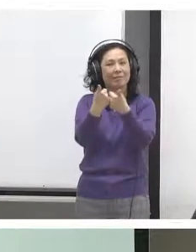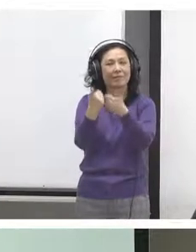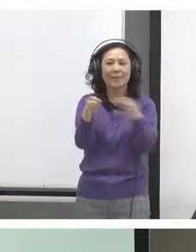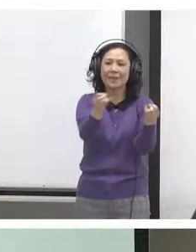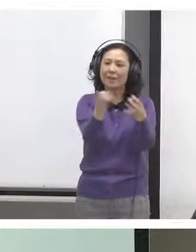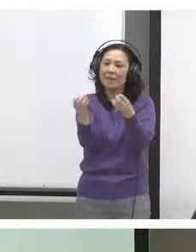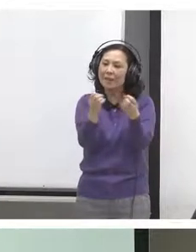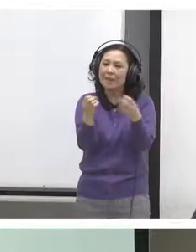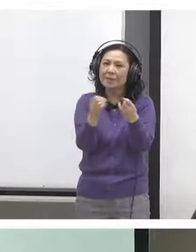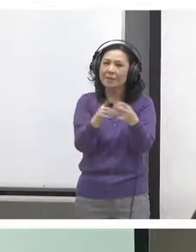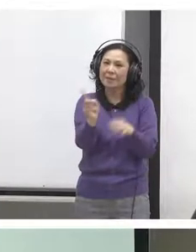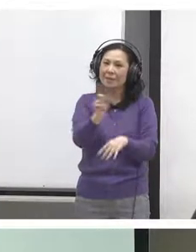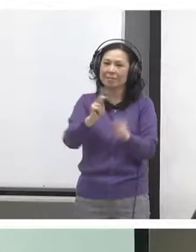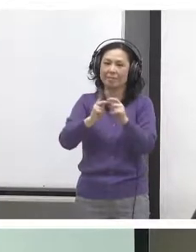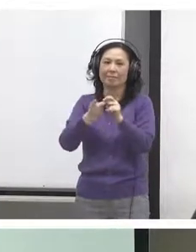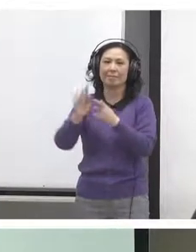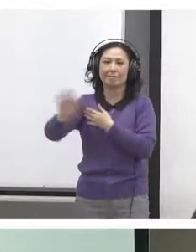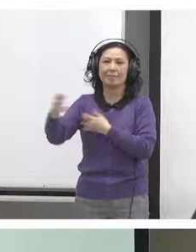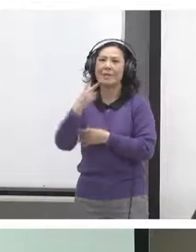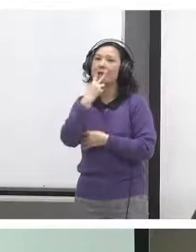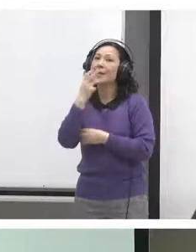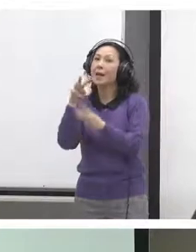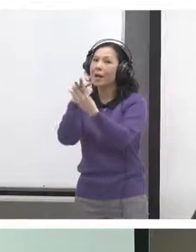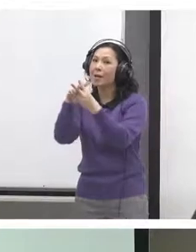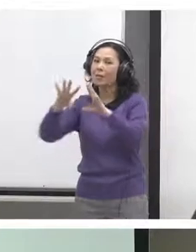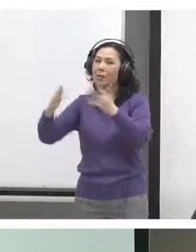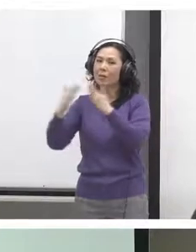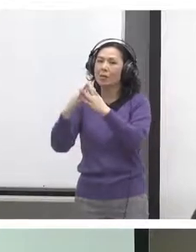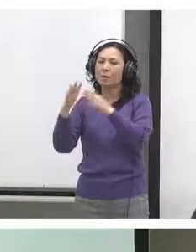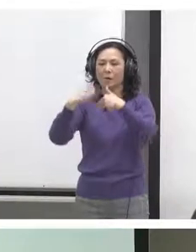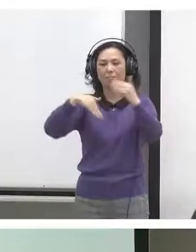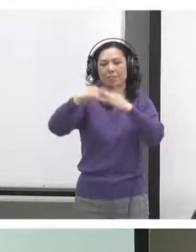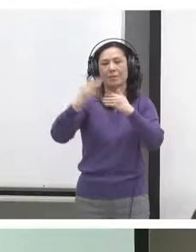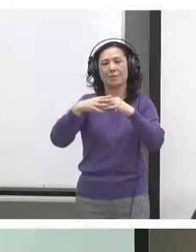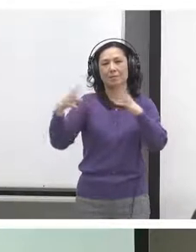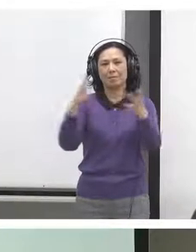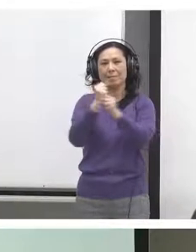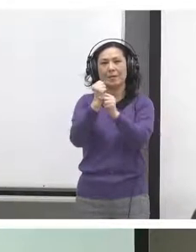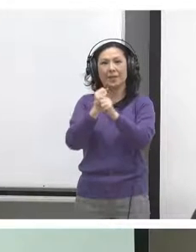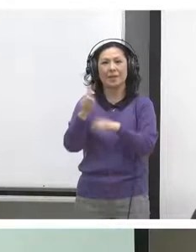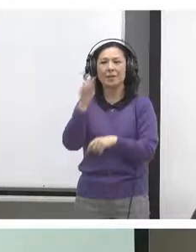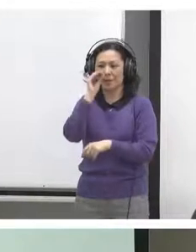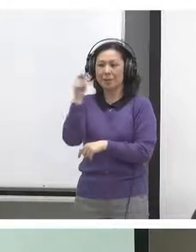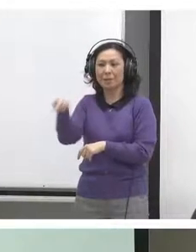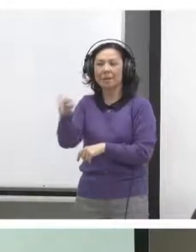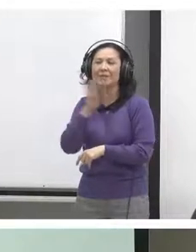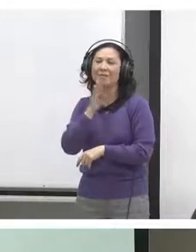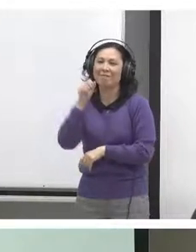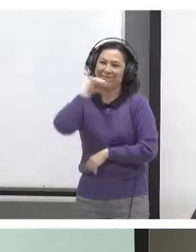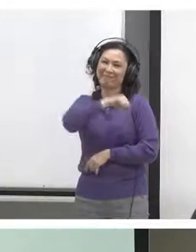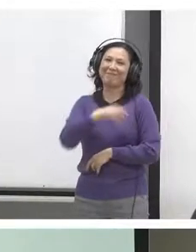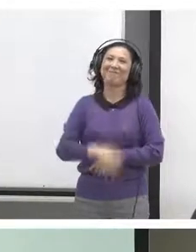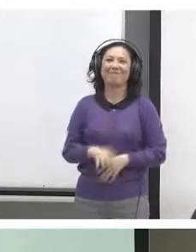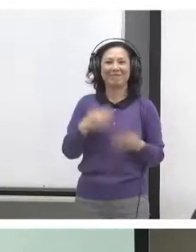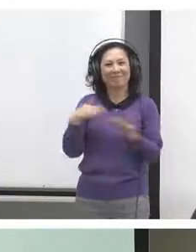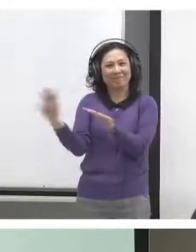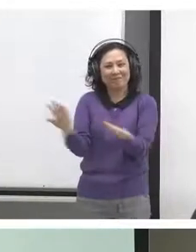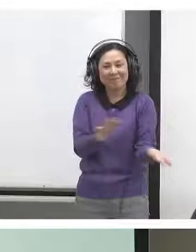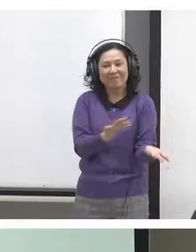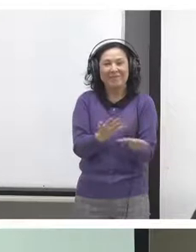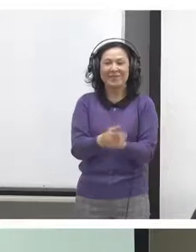other Asian countries more, especially Taiwan. We need your ideas for the discussion. Feel free